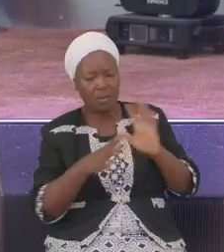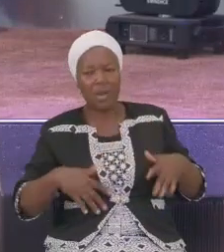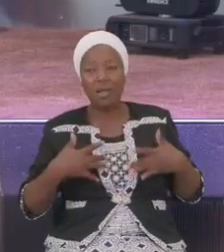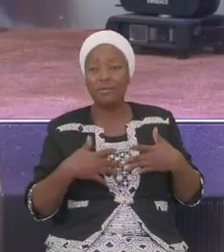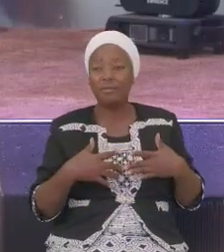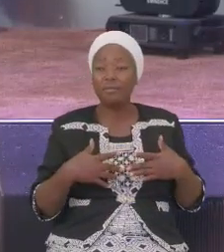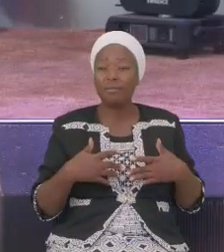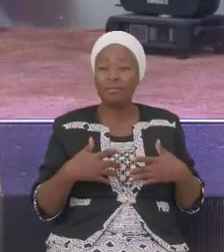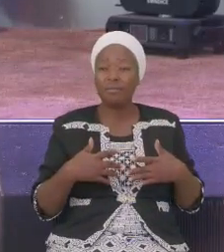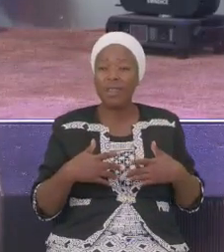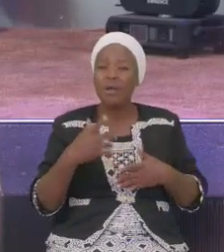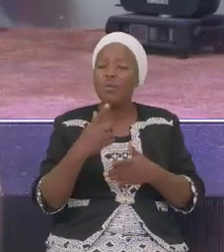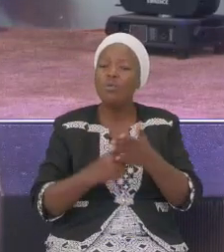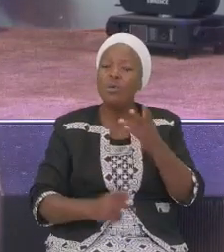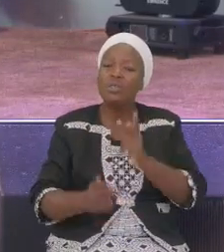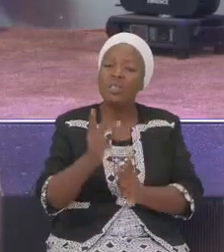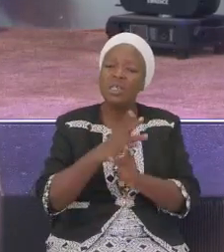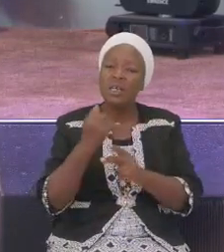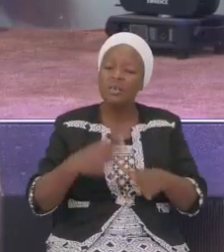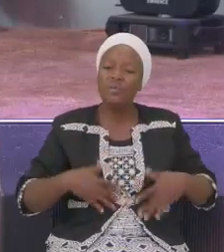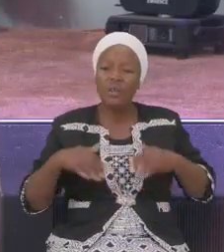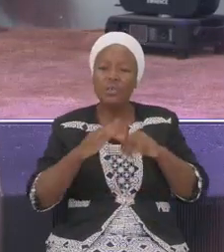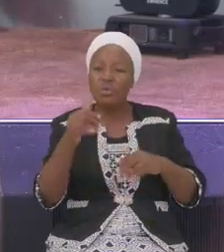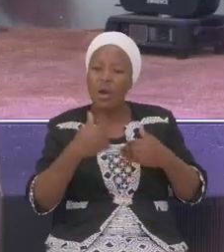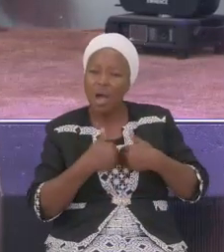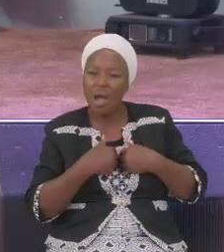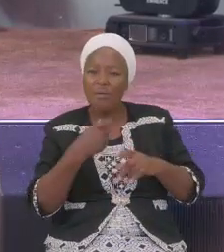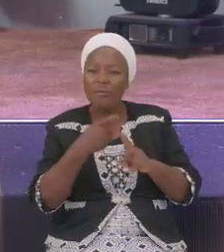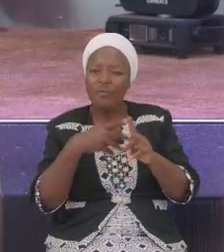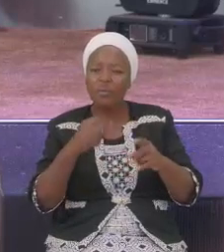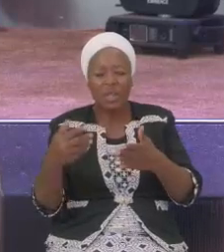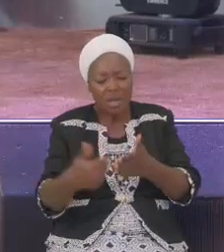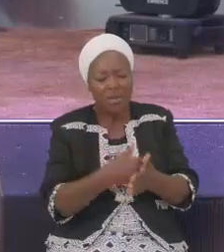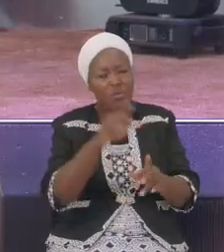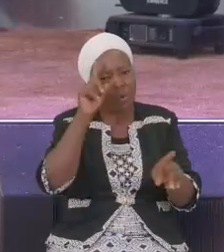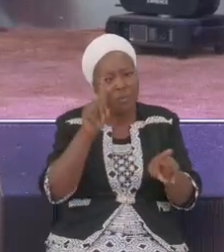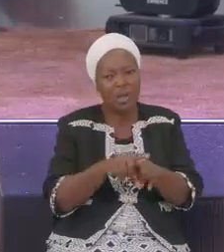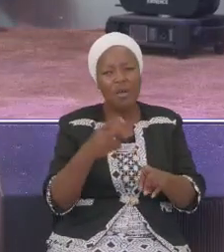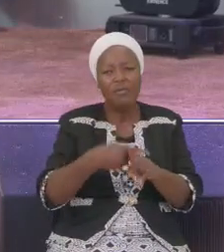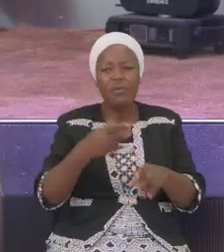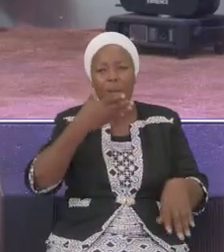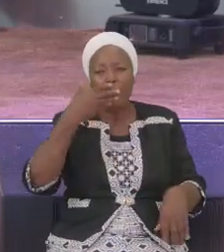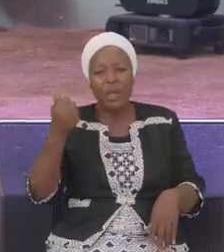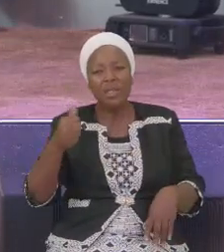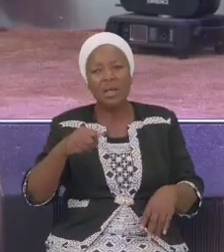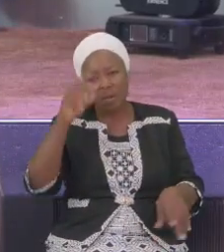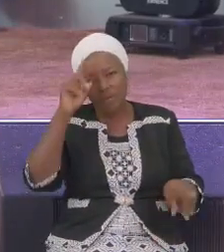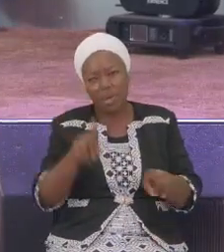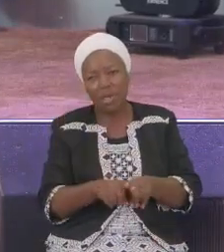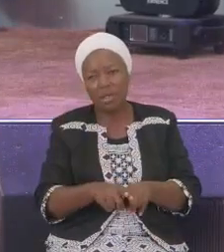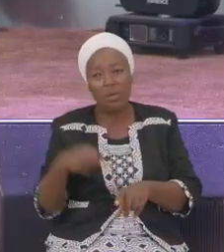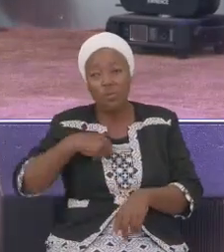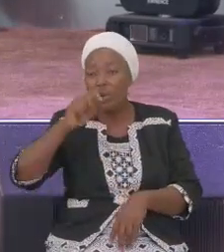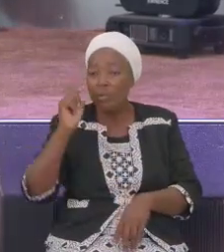life, what kind of life do you have from the new covenant, from the better covenant? We